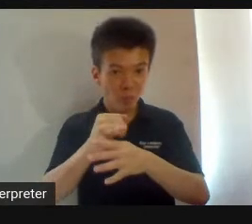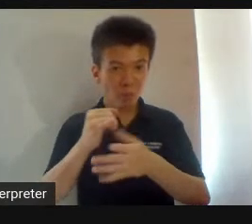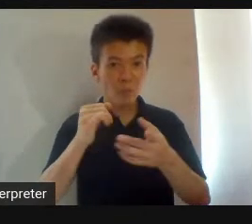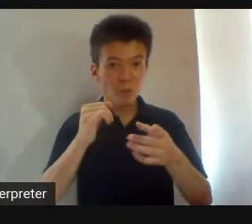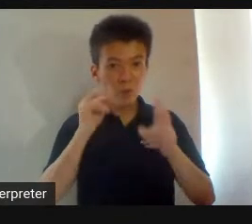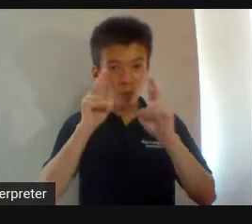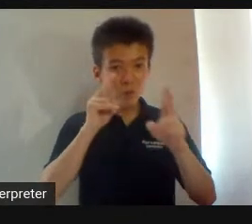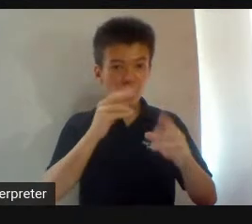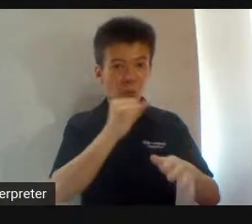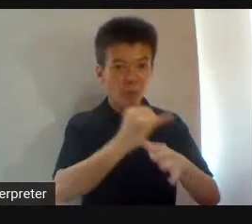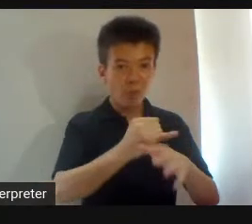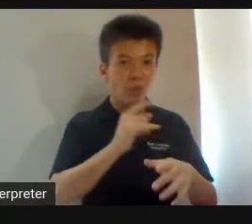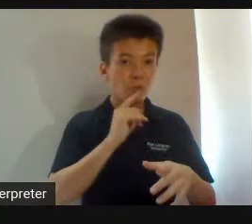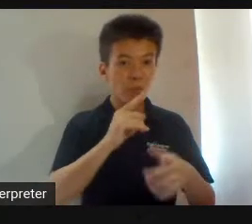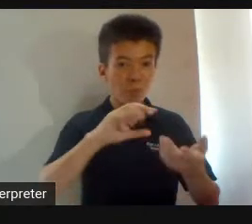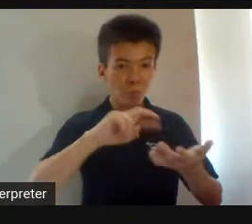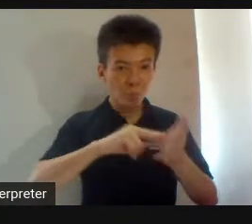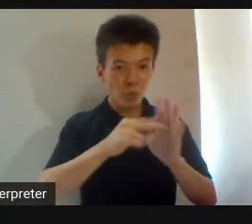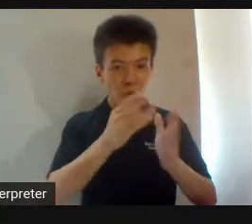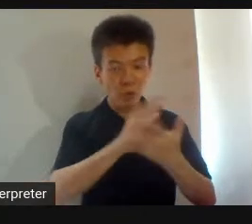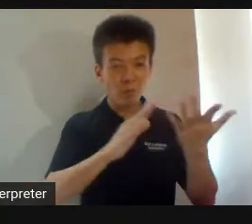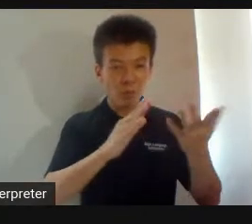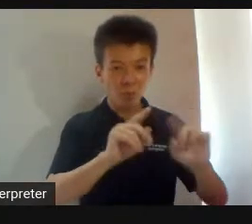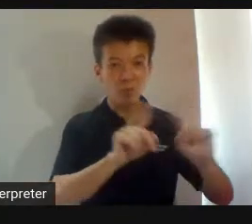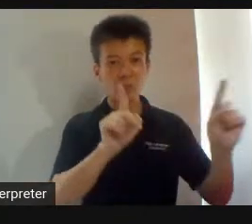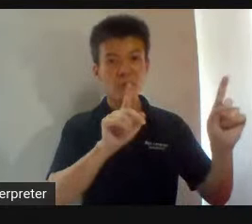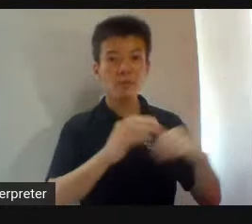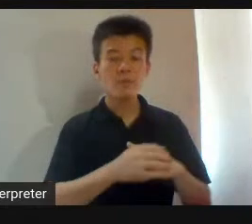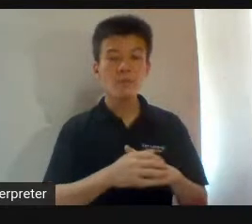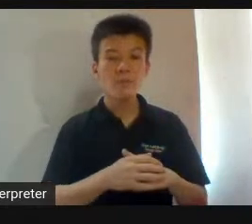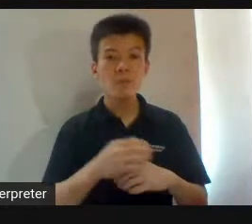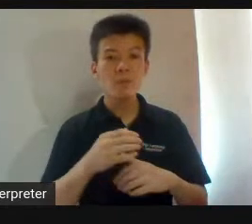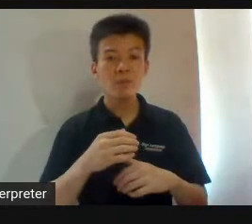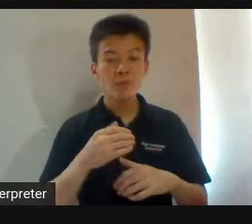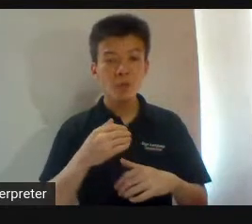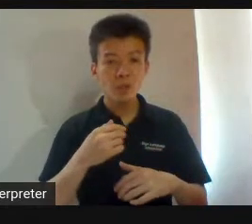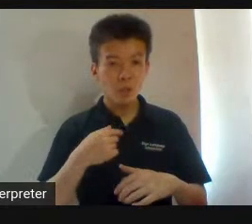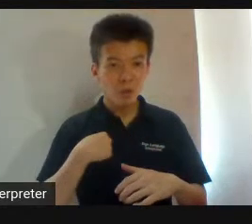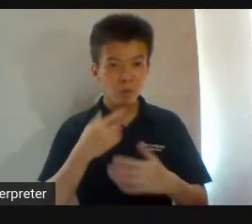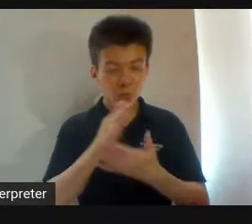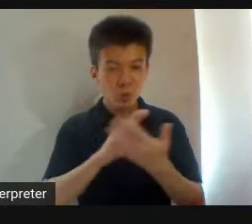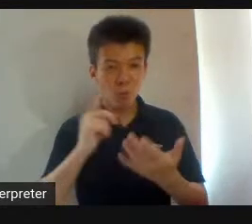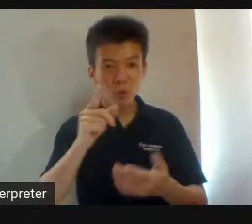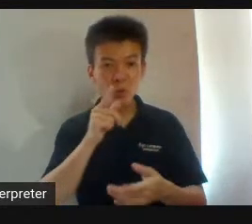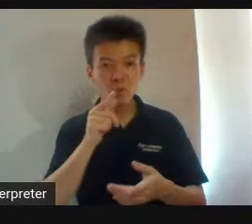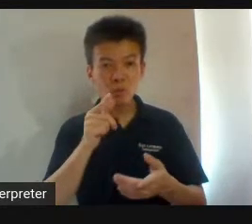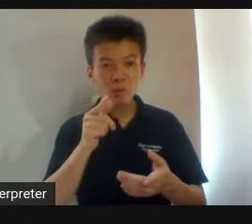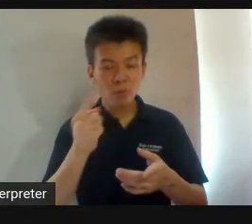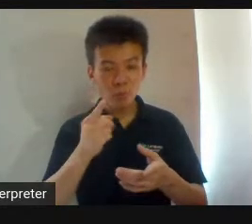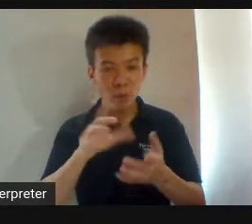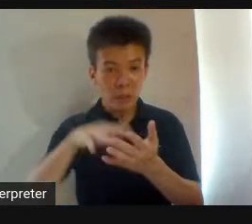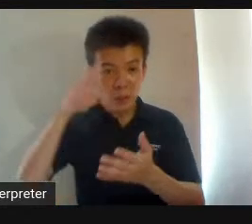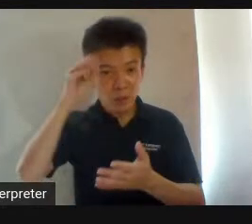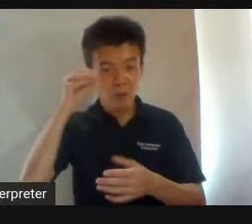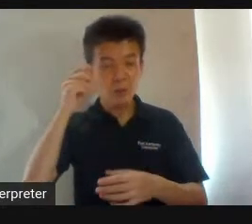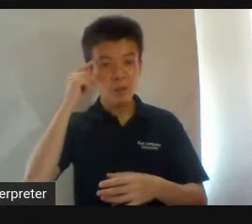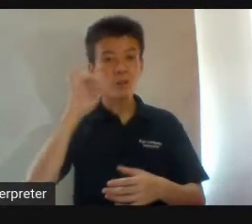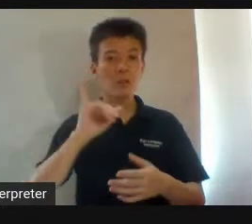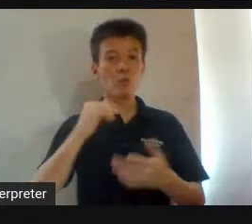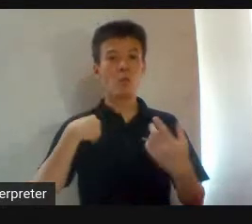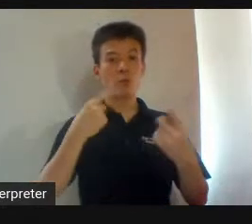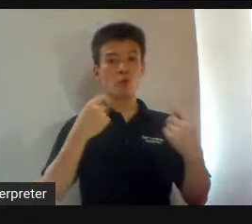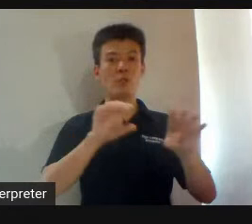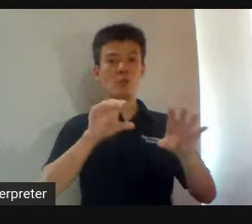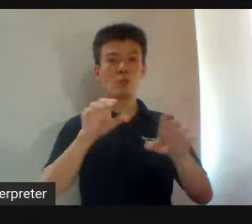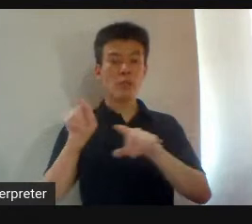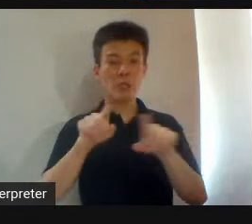visually impaired actually can mean something completely different. And so I'm someone who is always learning. And I think that's what we're trying to do